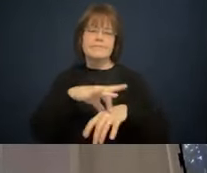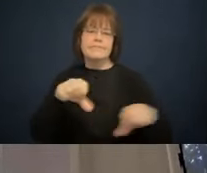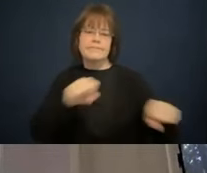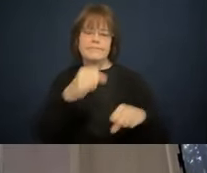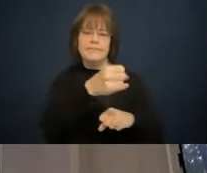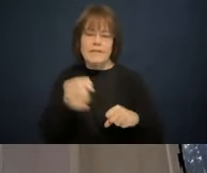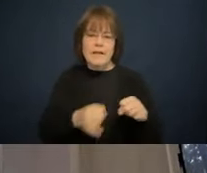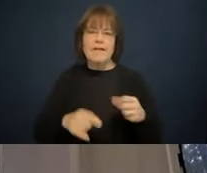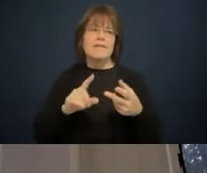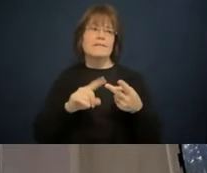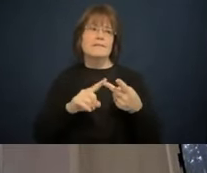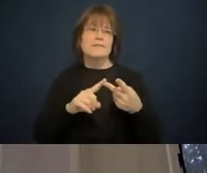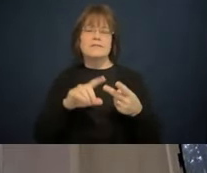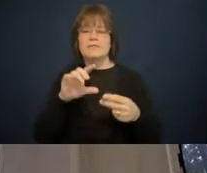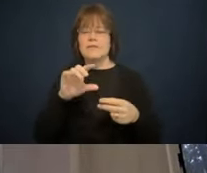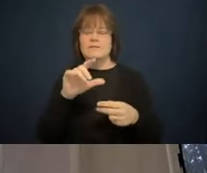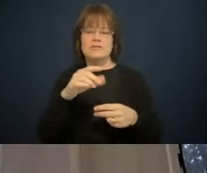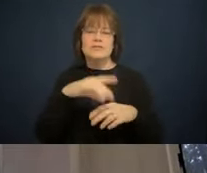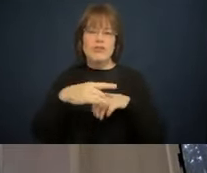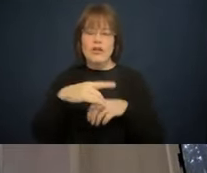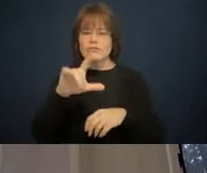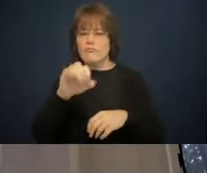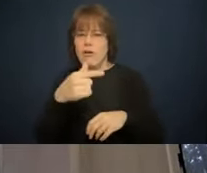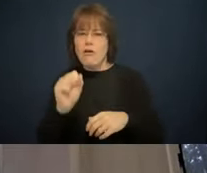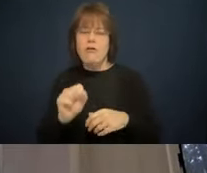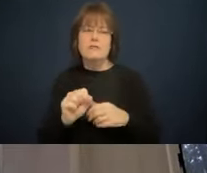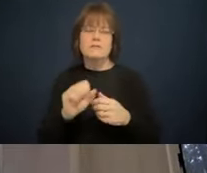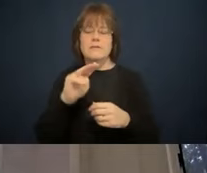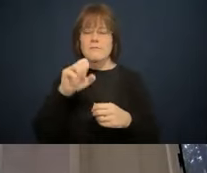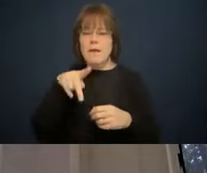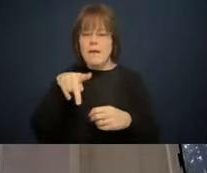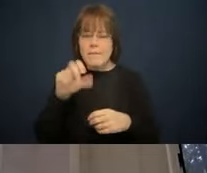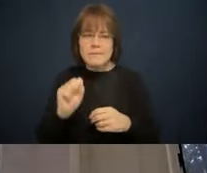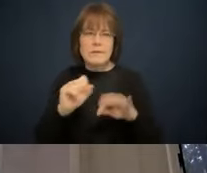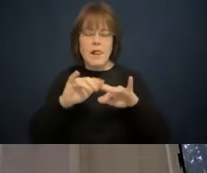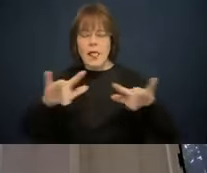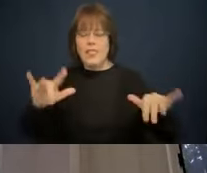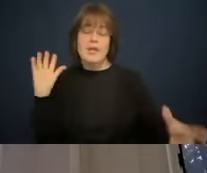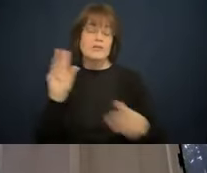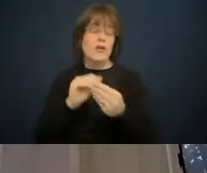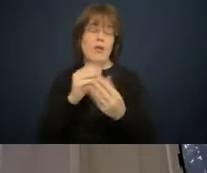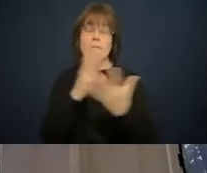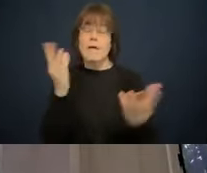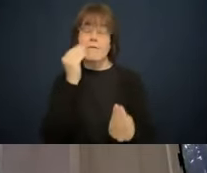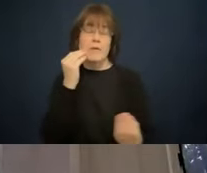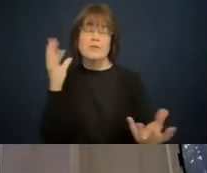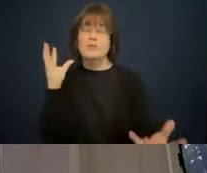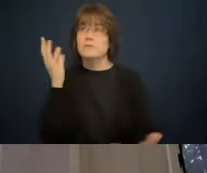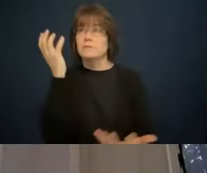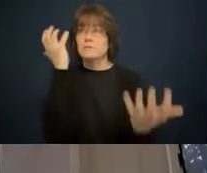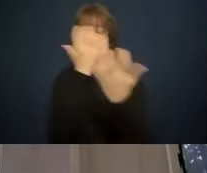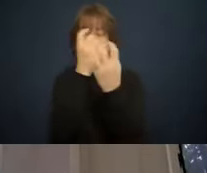cores, geophysical logs, cuttings, geologic maps, and the total amount of information is mind-boggling. And I think